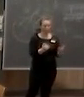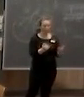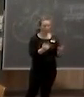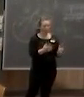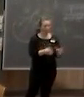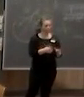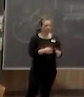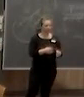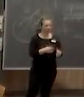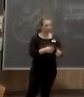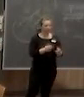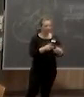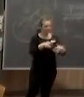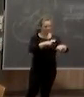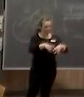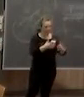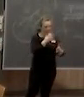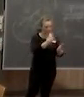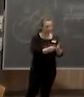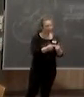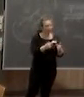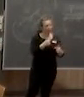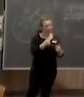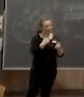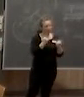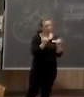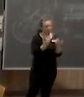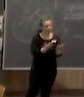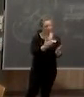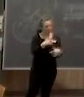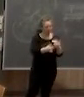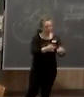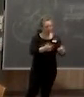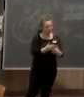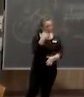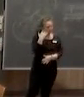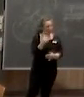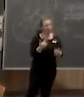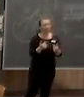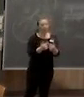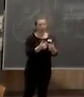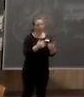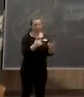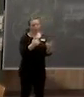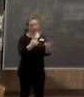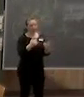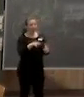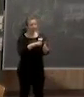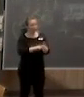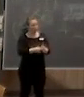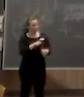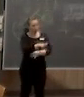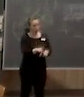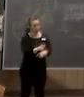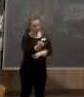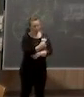shop, and we're going to lose a lot of money, but we're going to deliver the target. And the change you made, because you were losing money, which was the key problem,